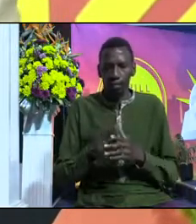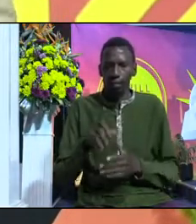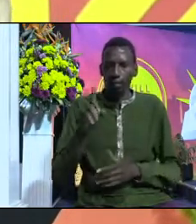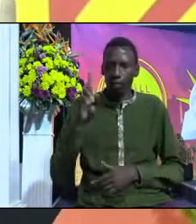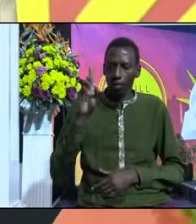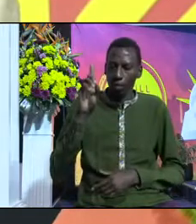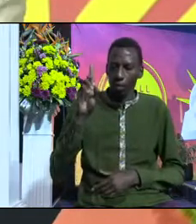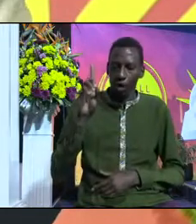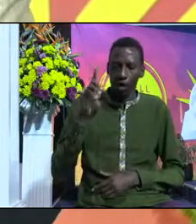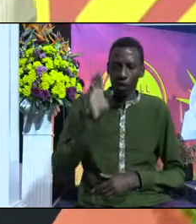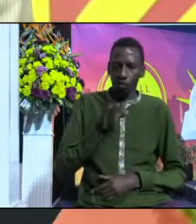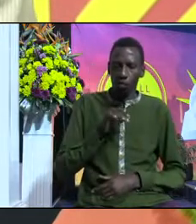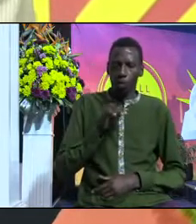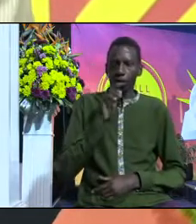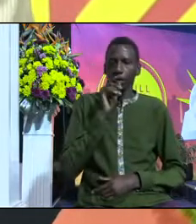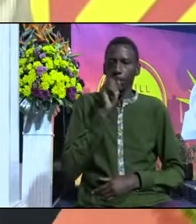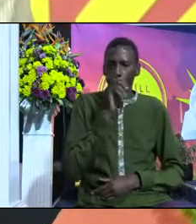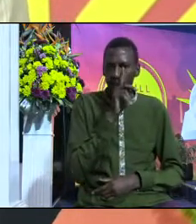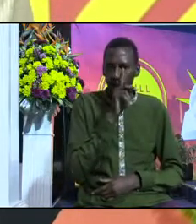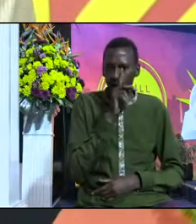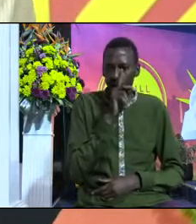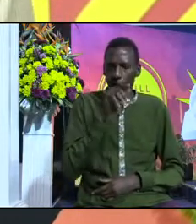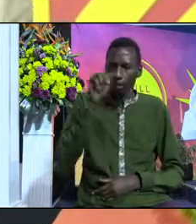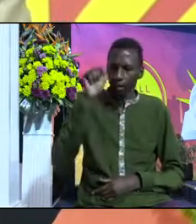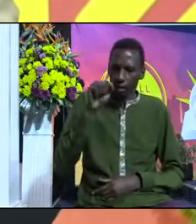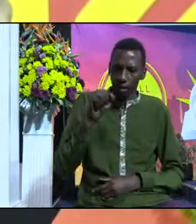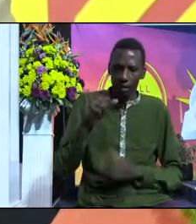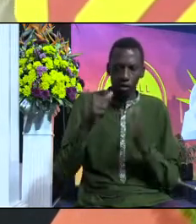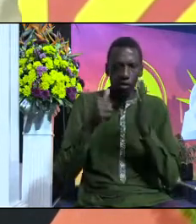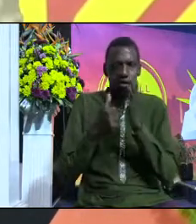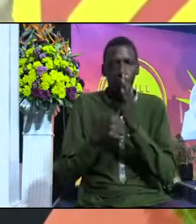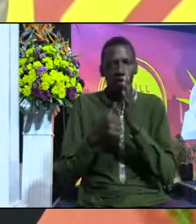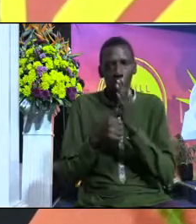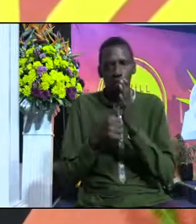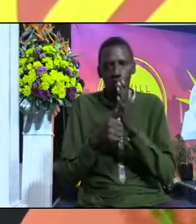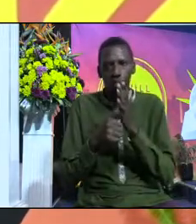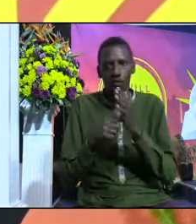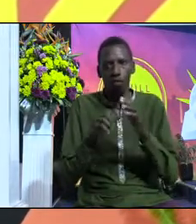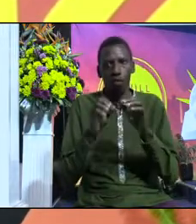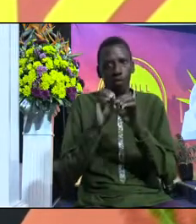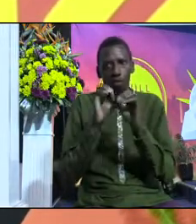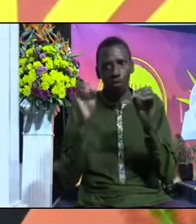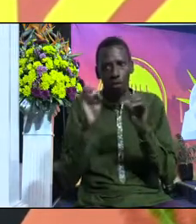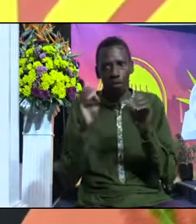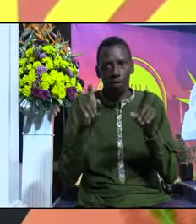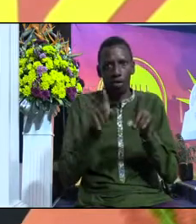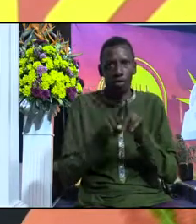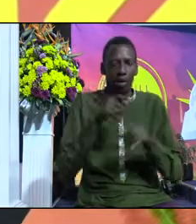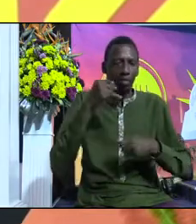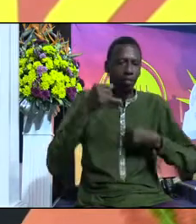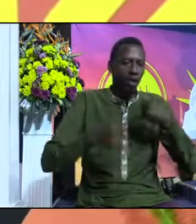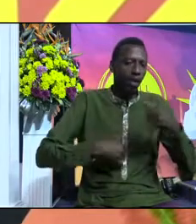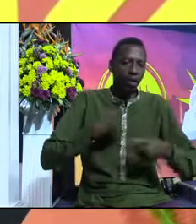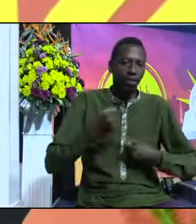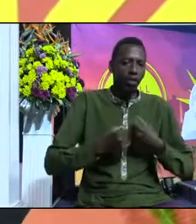out, yes, he didn't have no problems, but he didn't have no pleasure either.